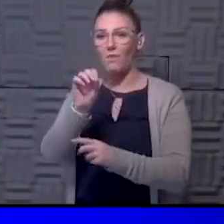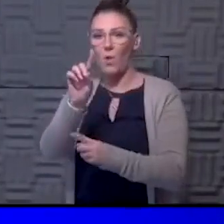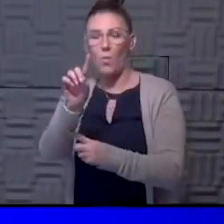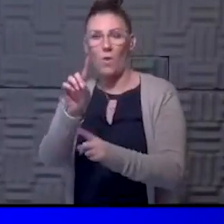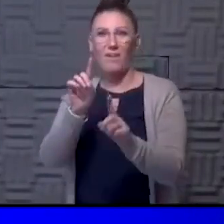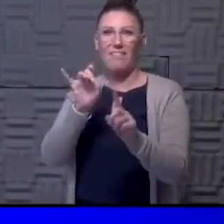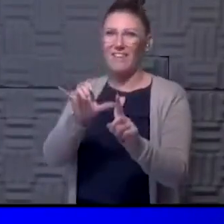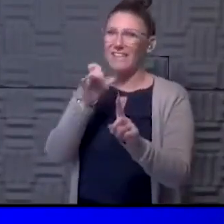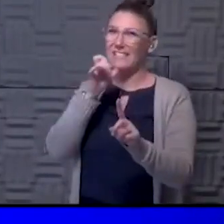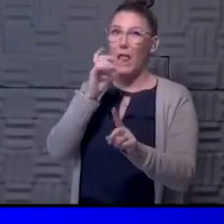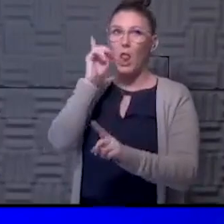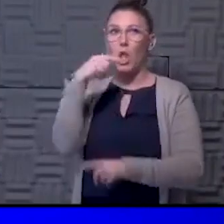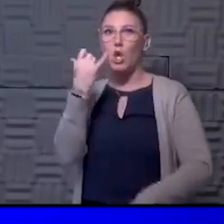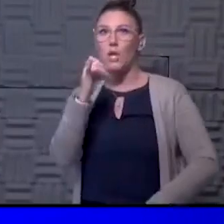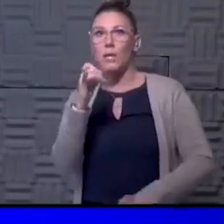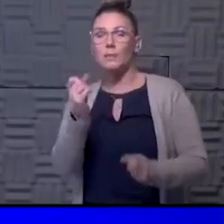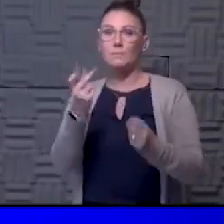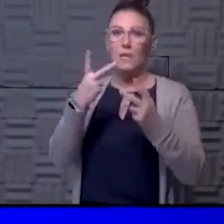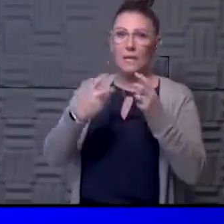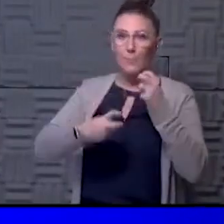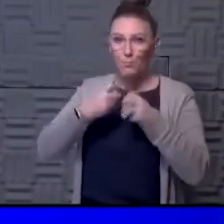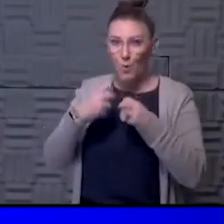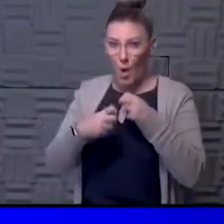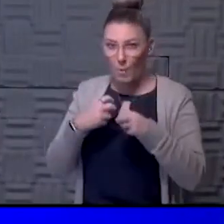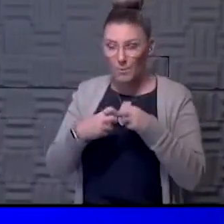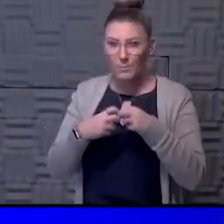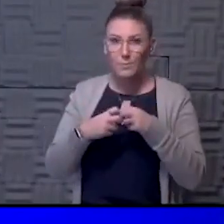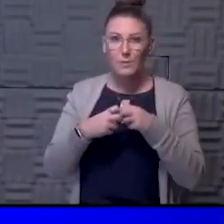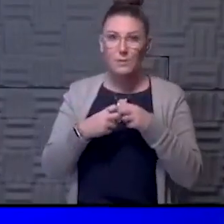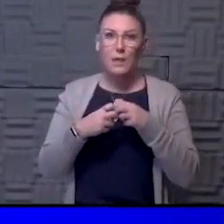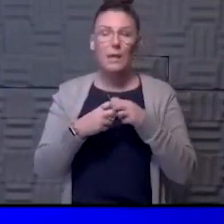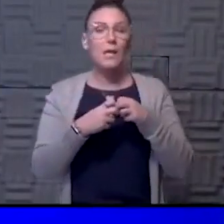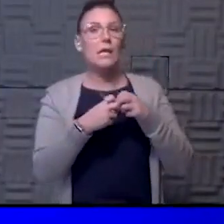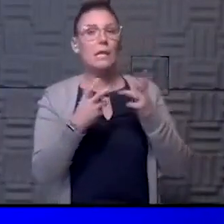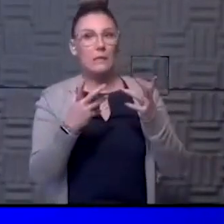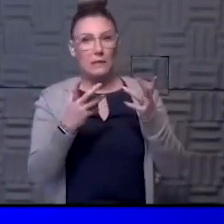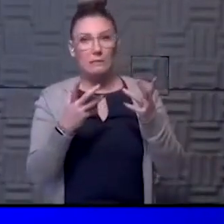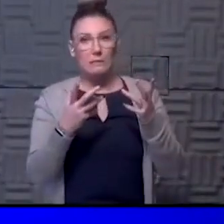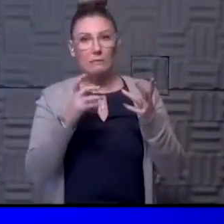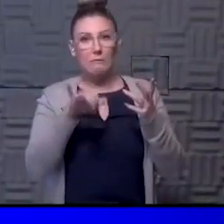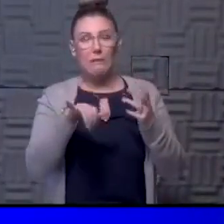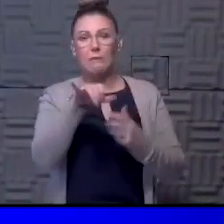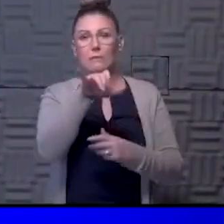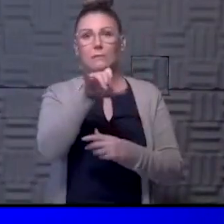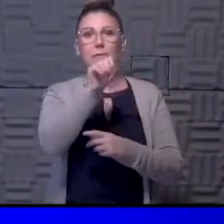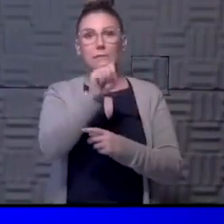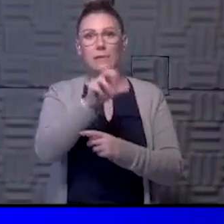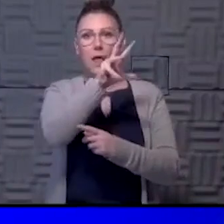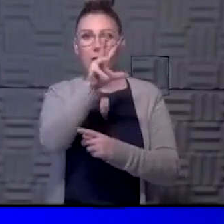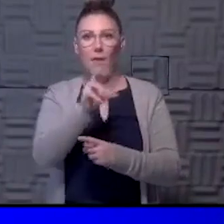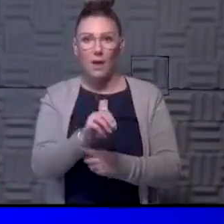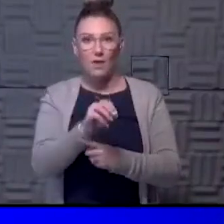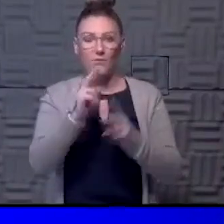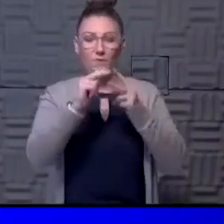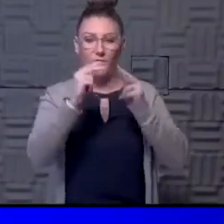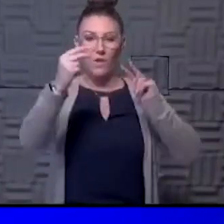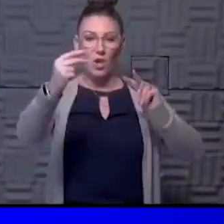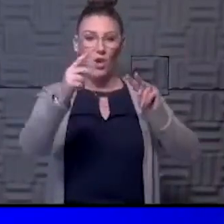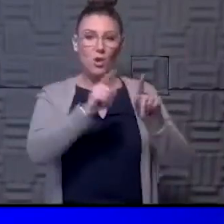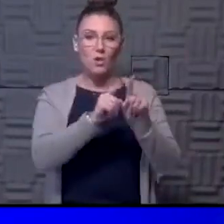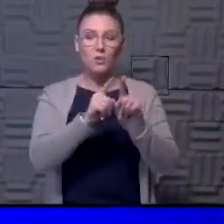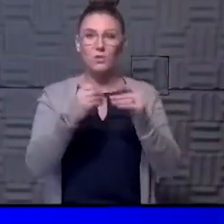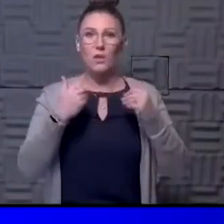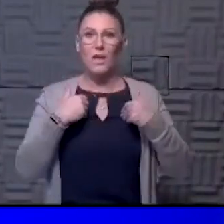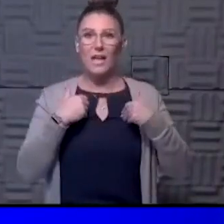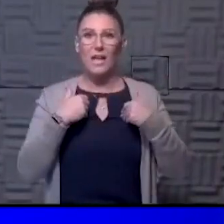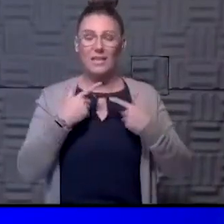as many problems as the South African variant, which also looks to have